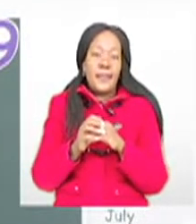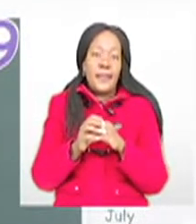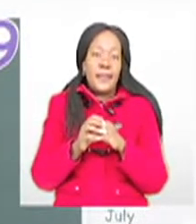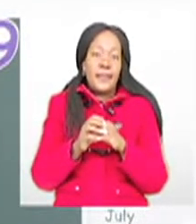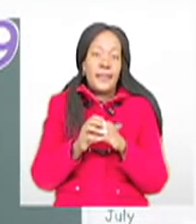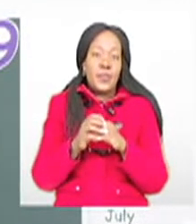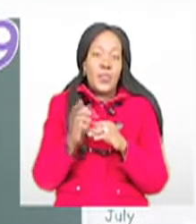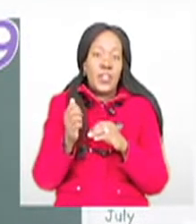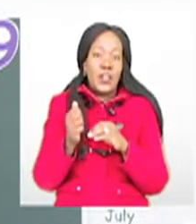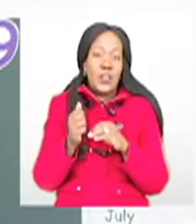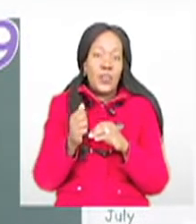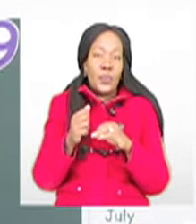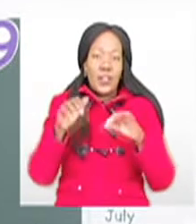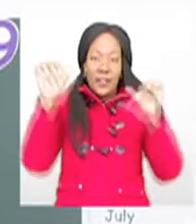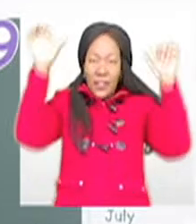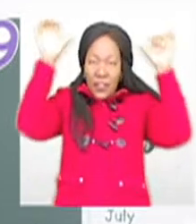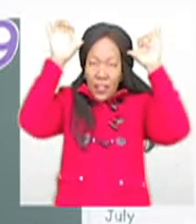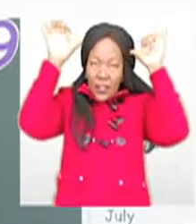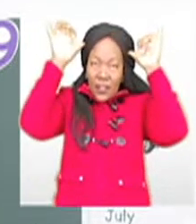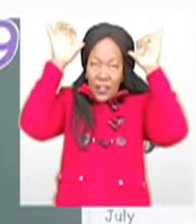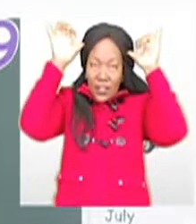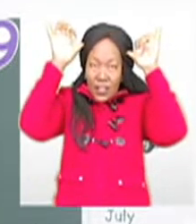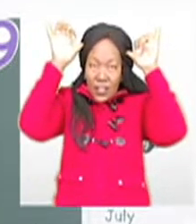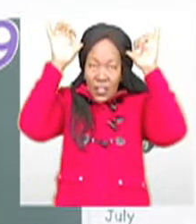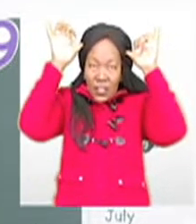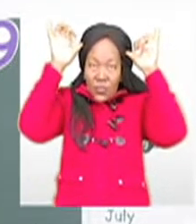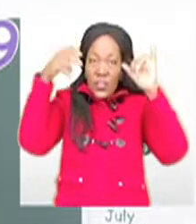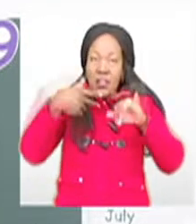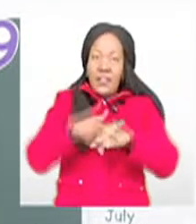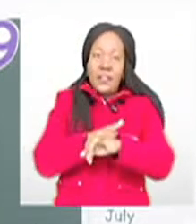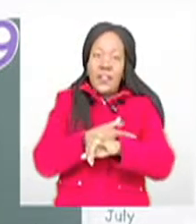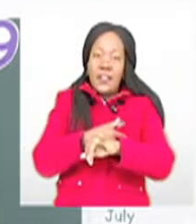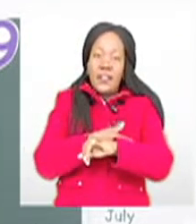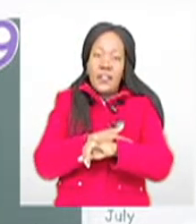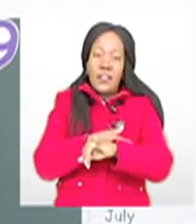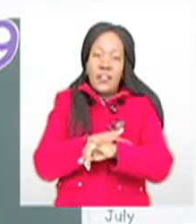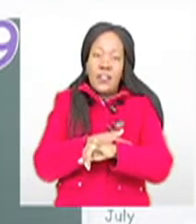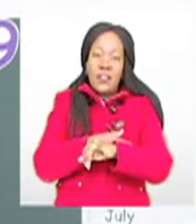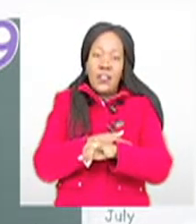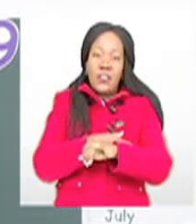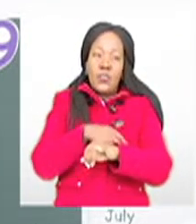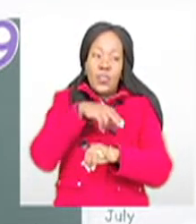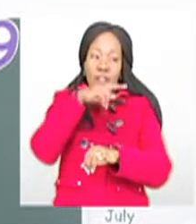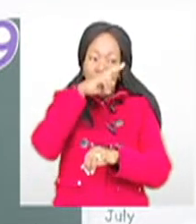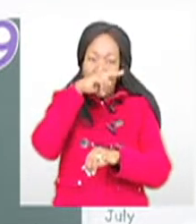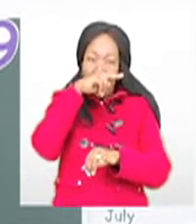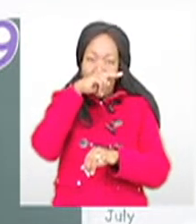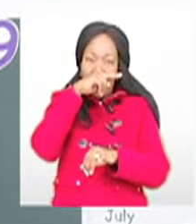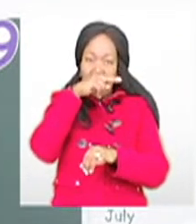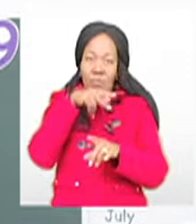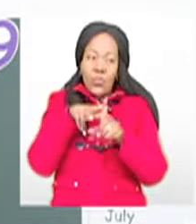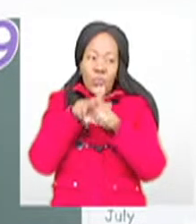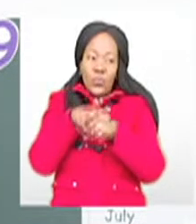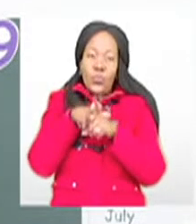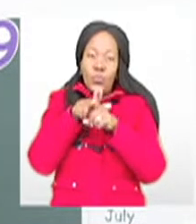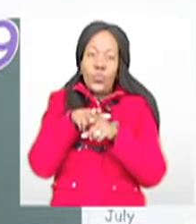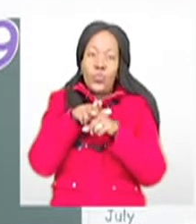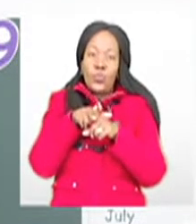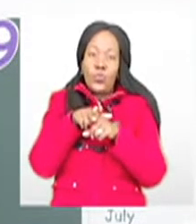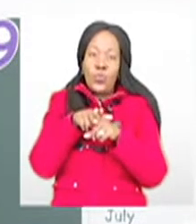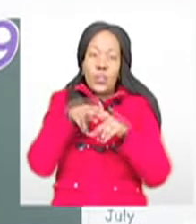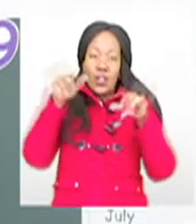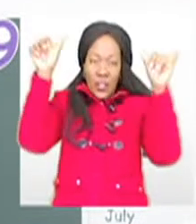We have the cow, we have the sheep, we have a duck, the horse,